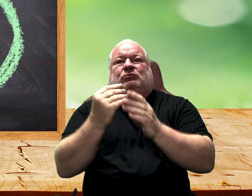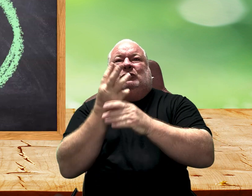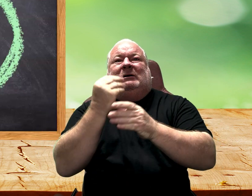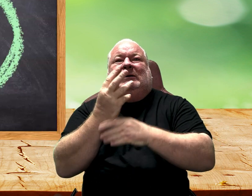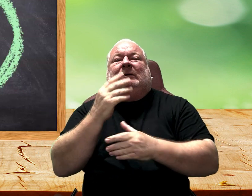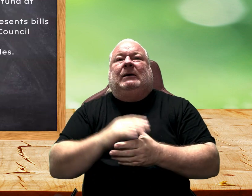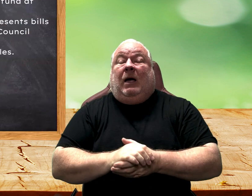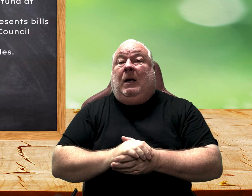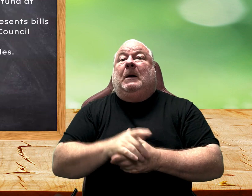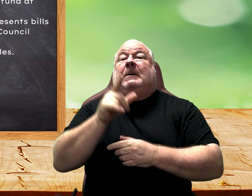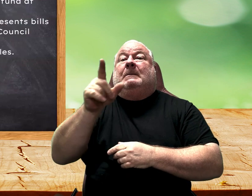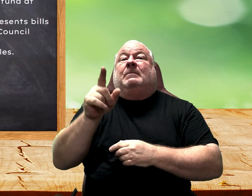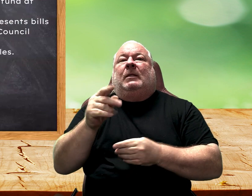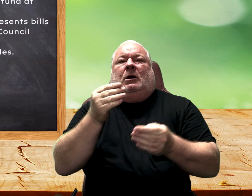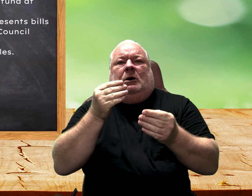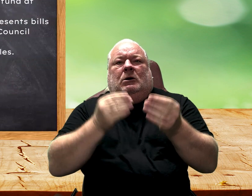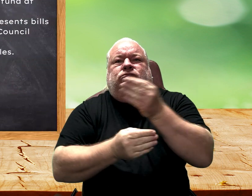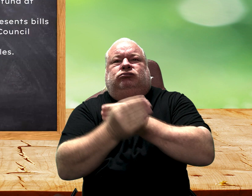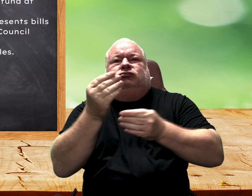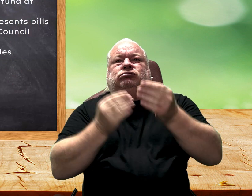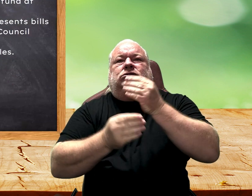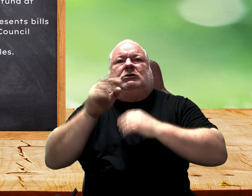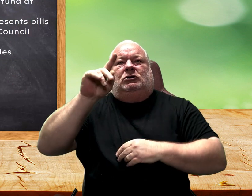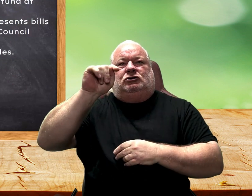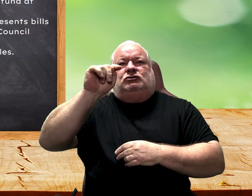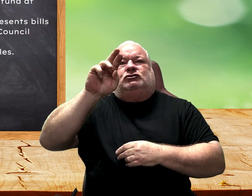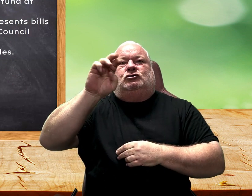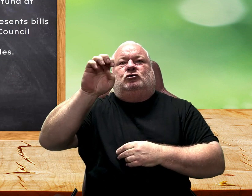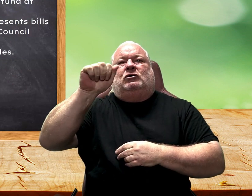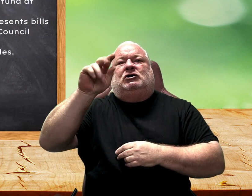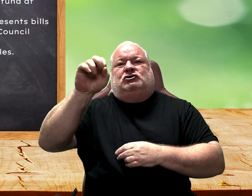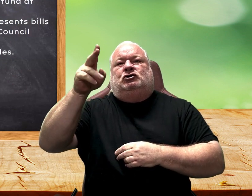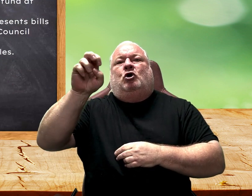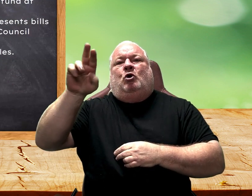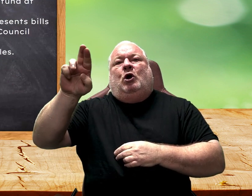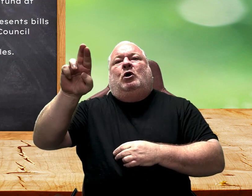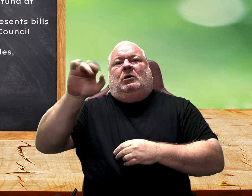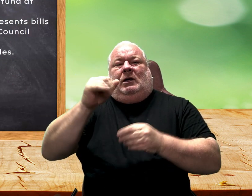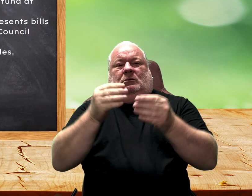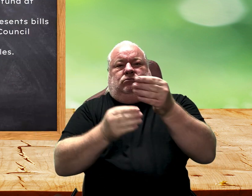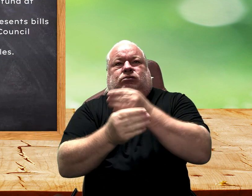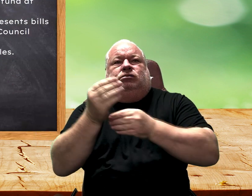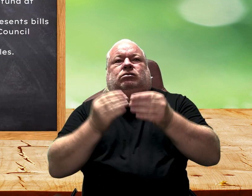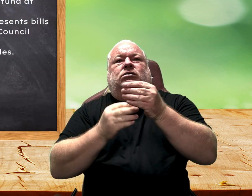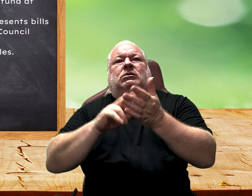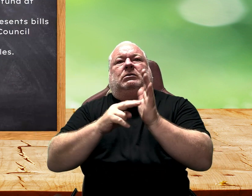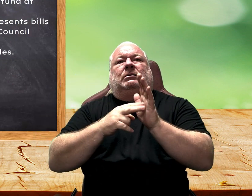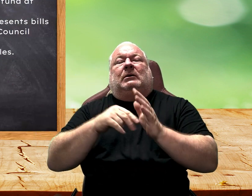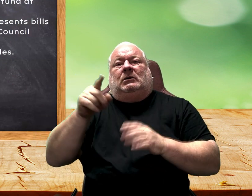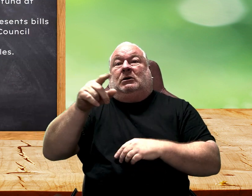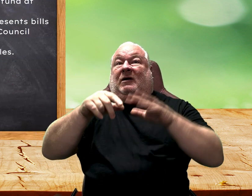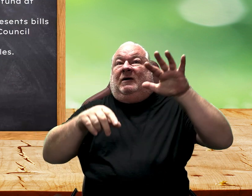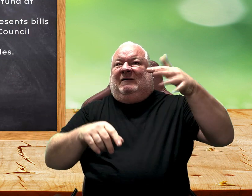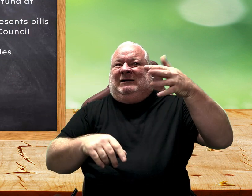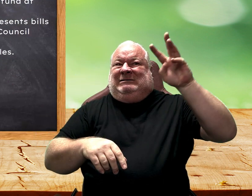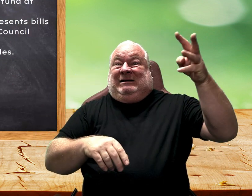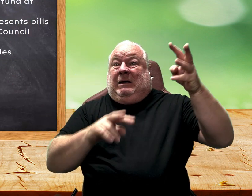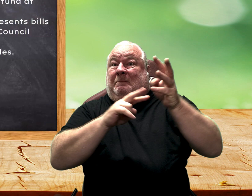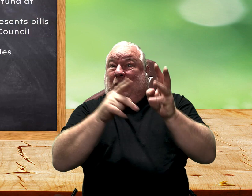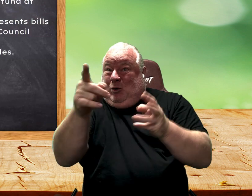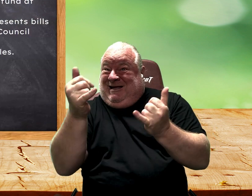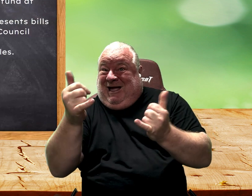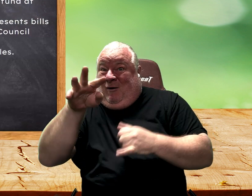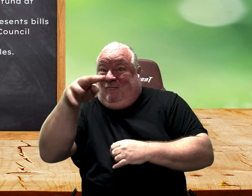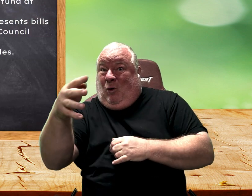spring. The treasurer is a 5th grade or 6th grade position. That means current 4th and